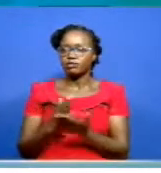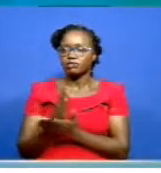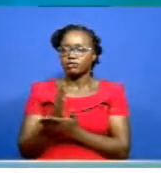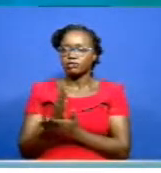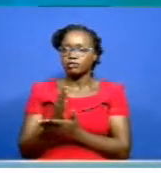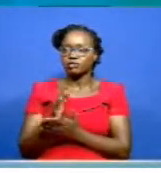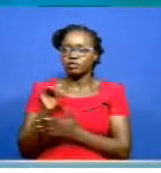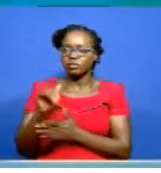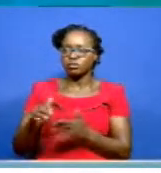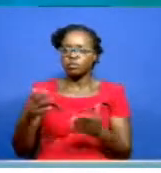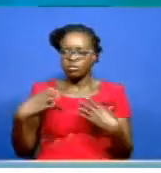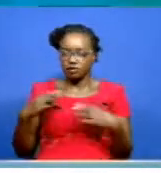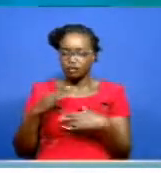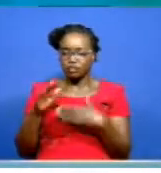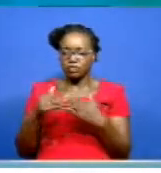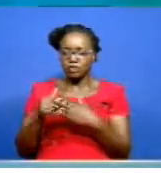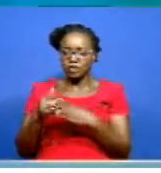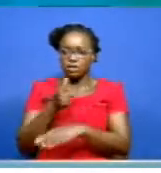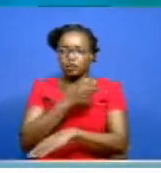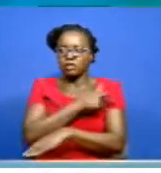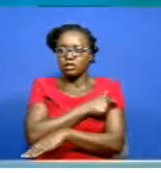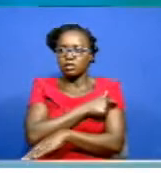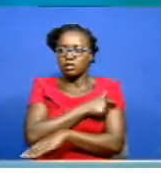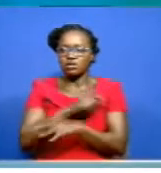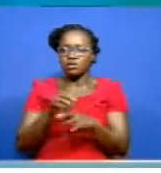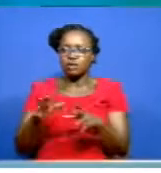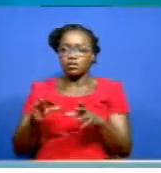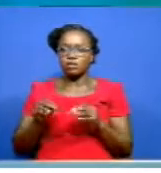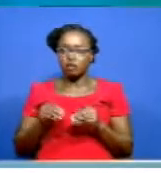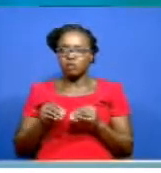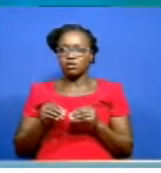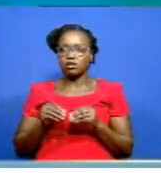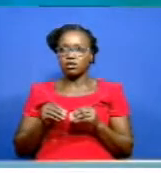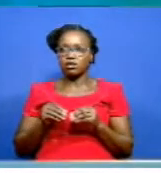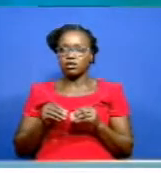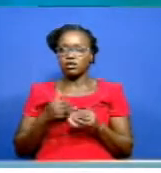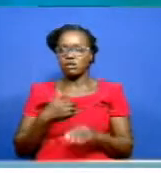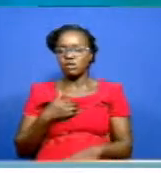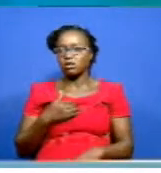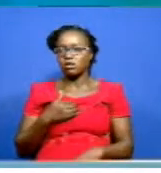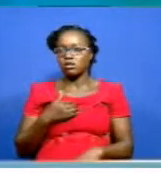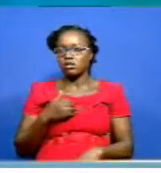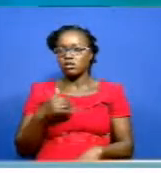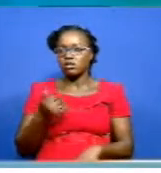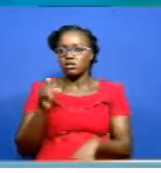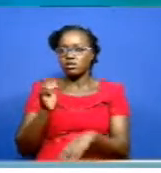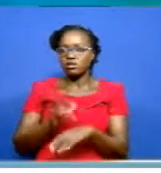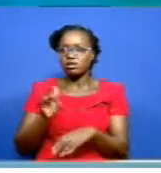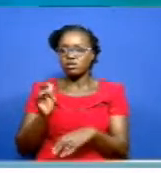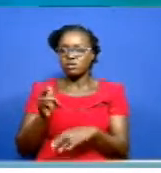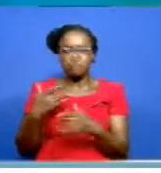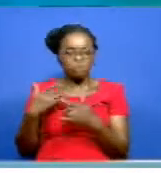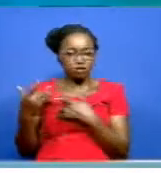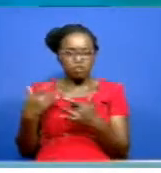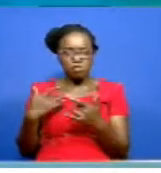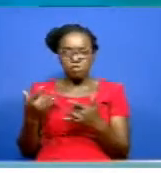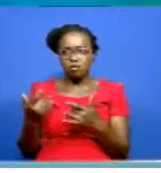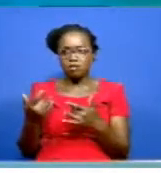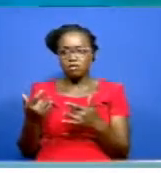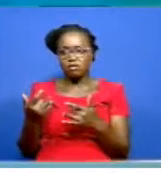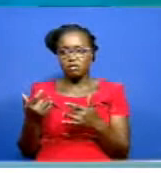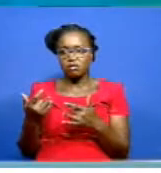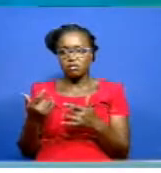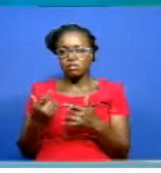that everyone who gets vaccinated and has any effects which are of concern should be